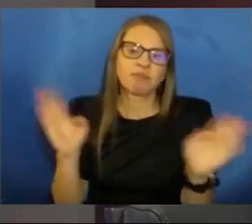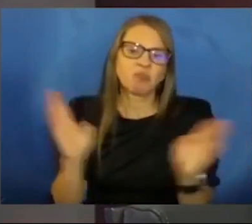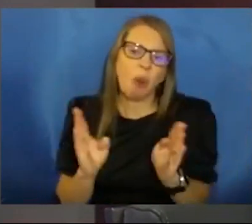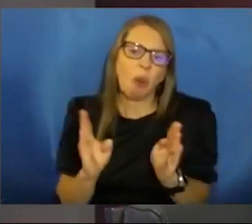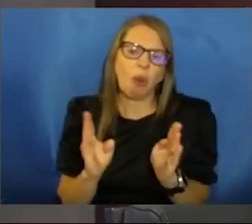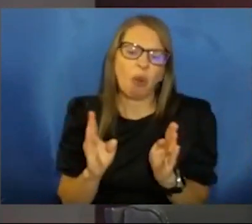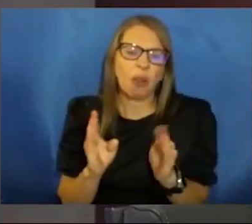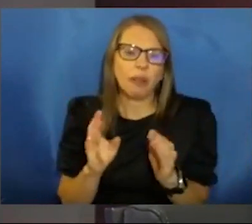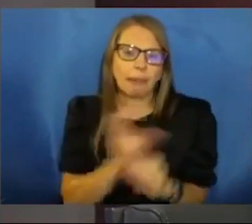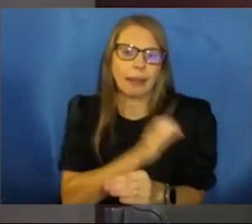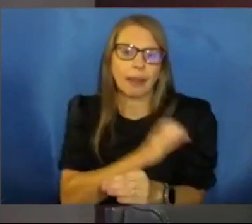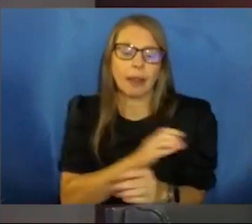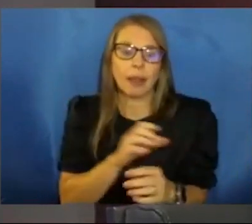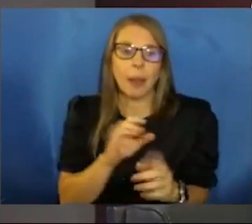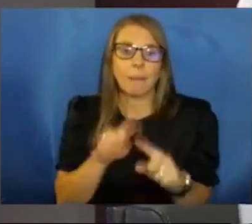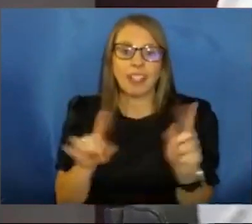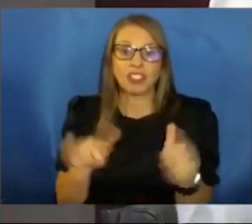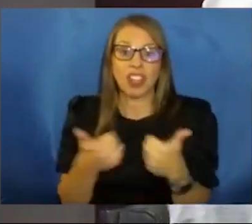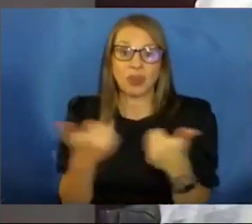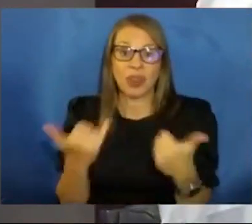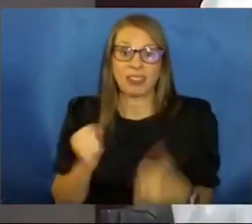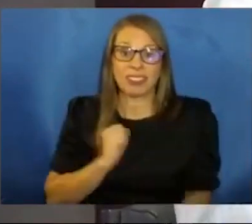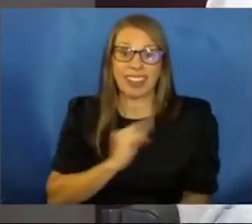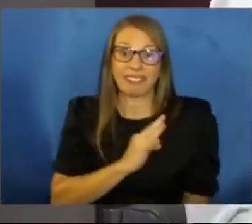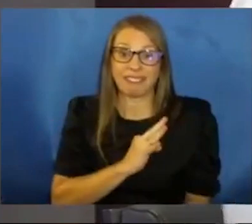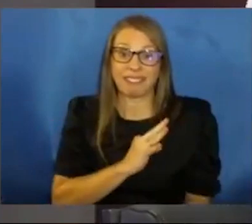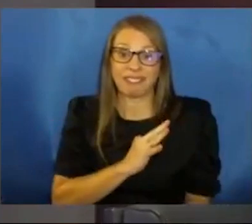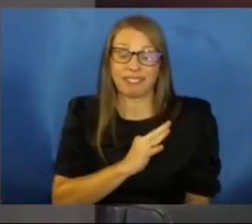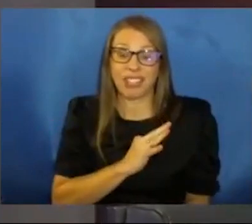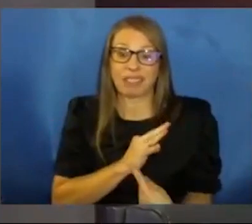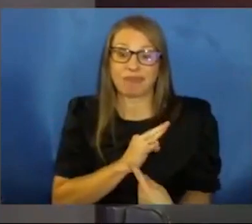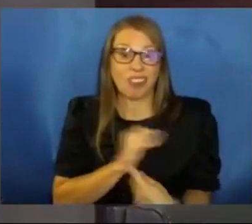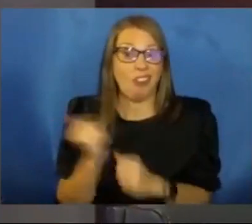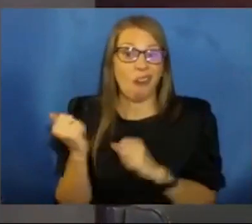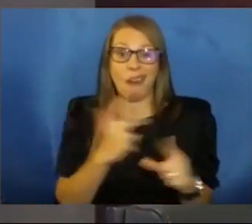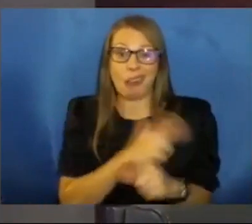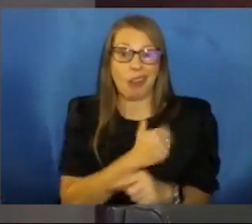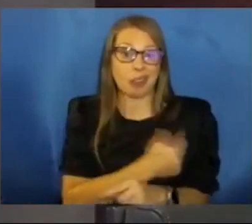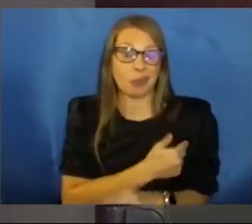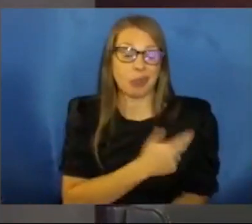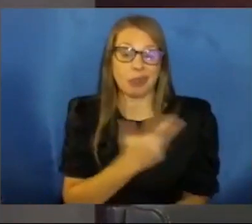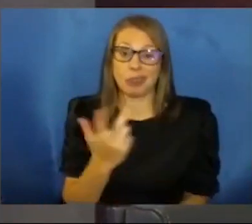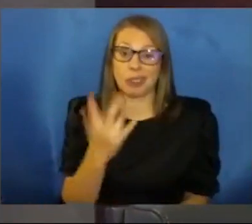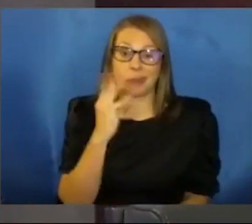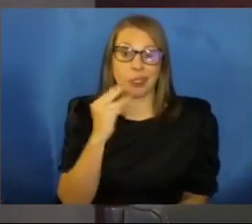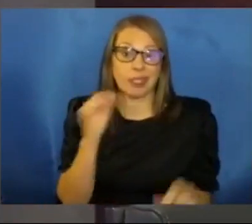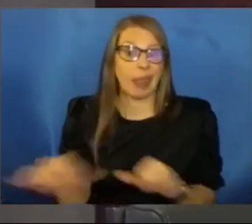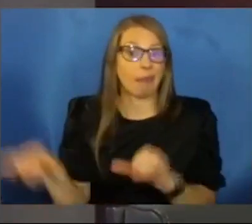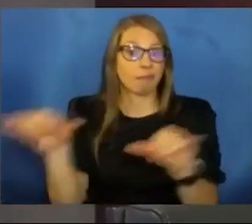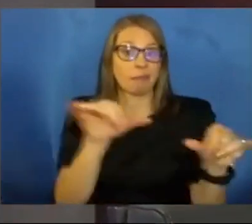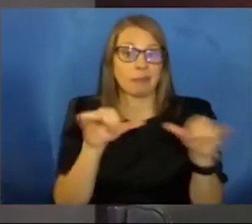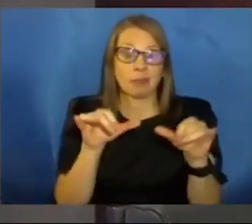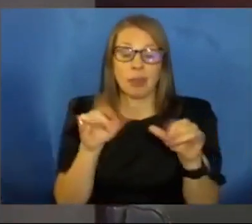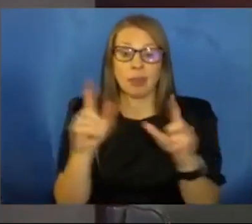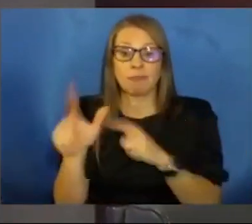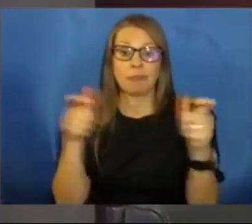Yeah, and to build on that, we've are opening back up a smaller version of our vaccine clinic here on the main